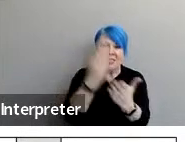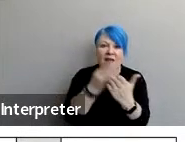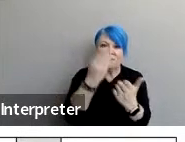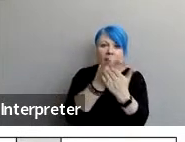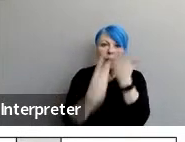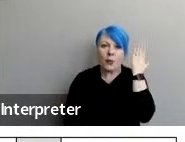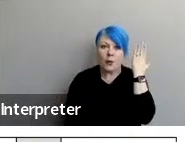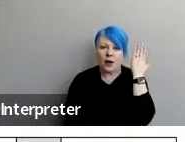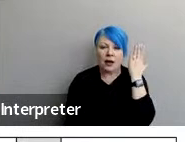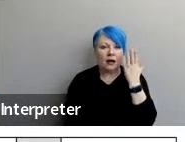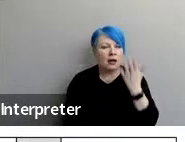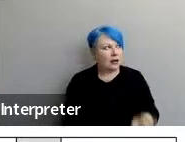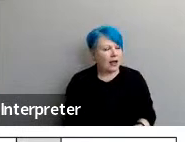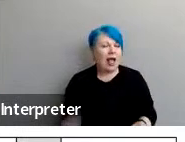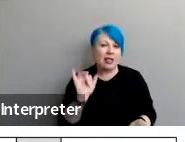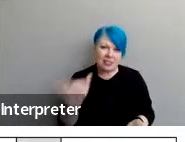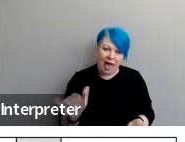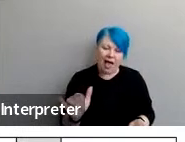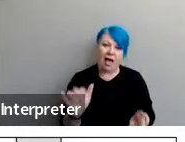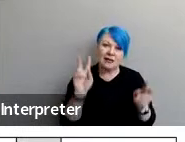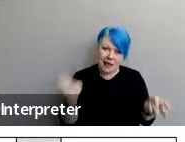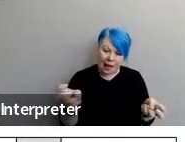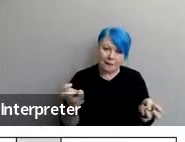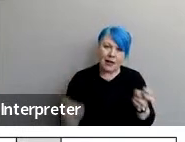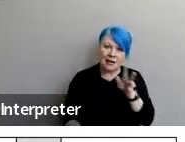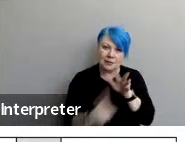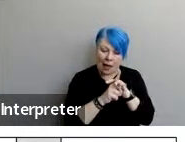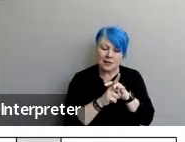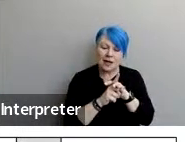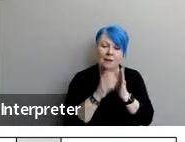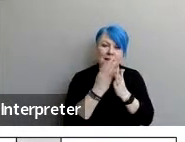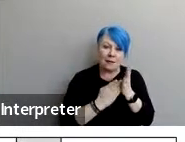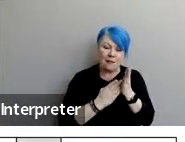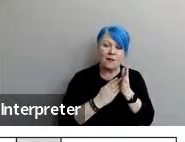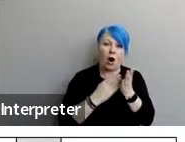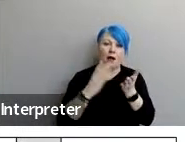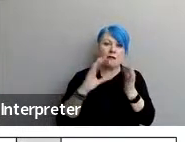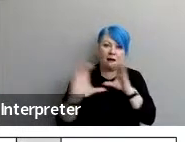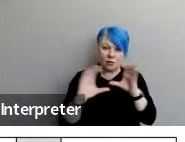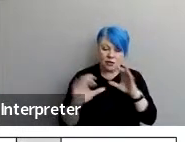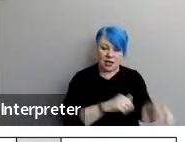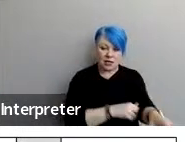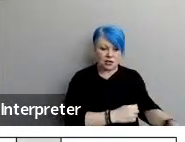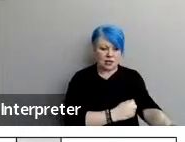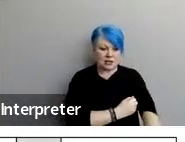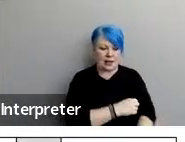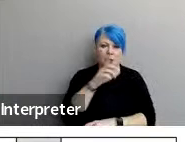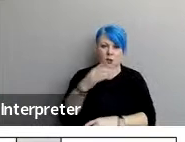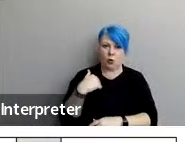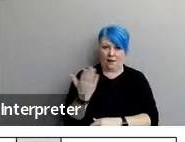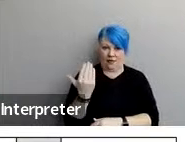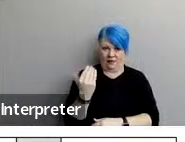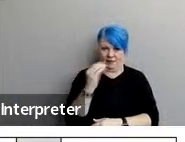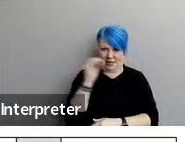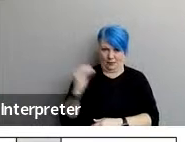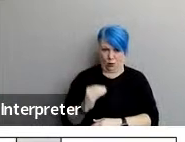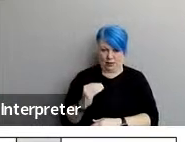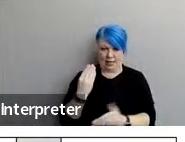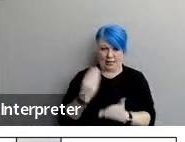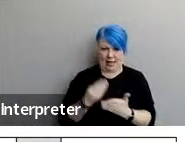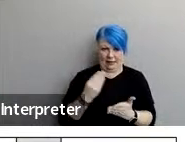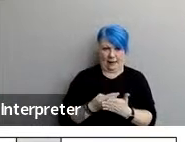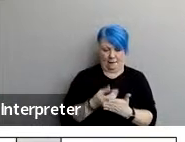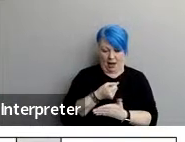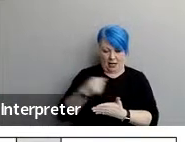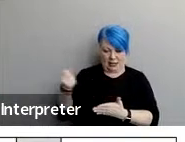discussions with the budget pieces, and we're committed to making sure that we have the 15%, we have to set it aside no matter what. If the